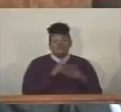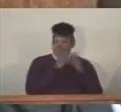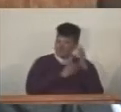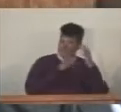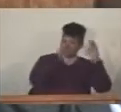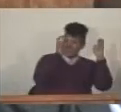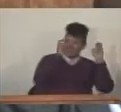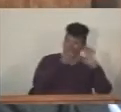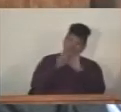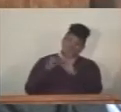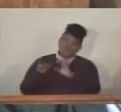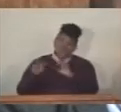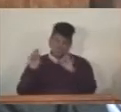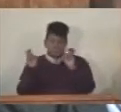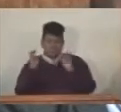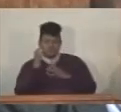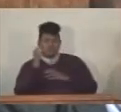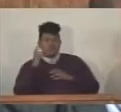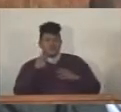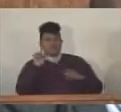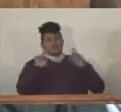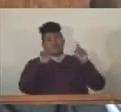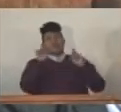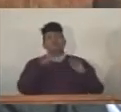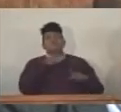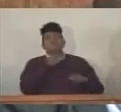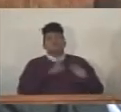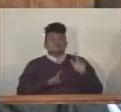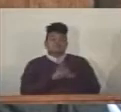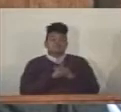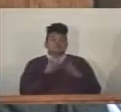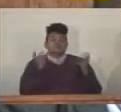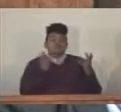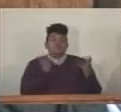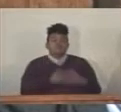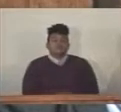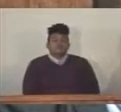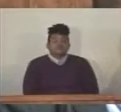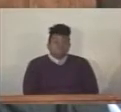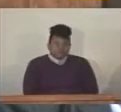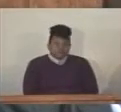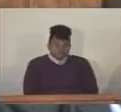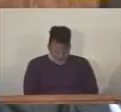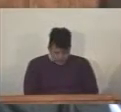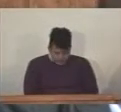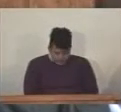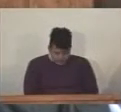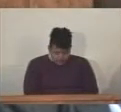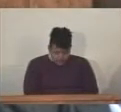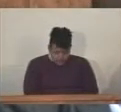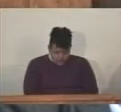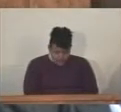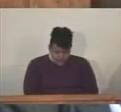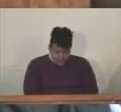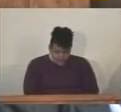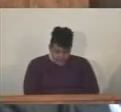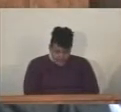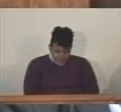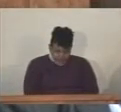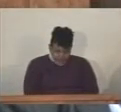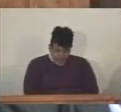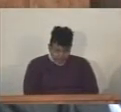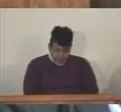alacrity with which it is that offer of restitution is responded to by the accused